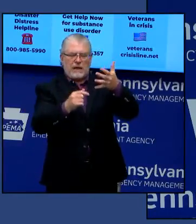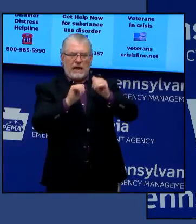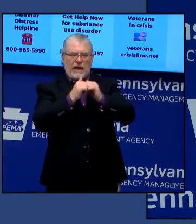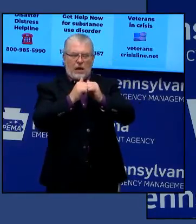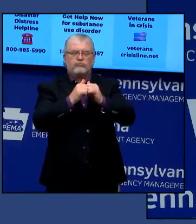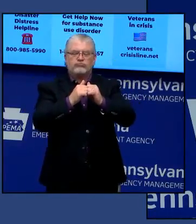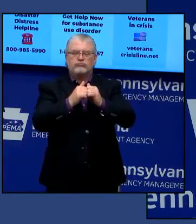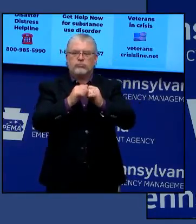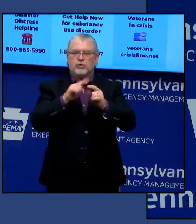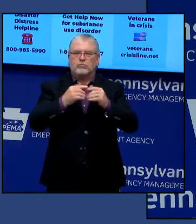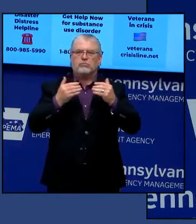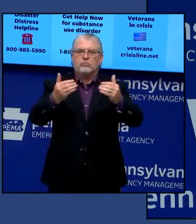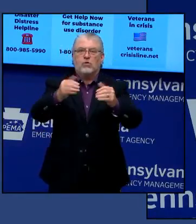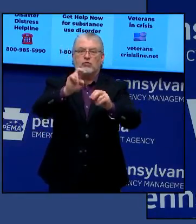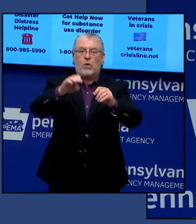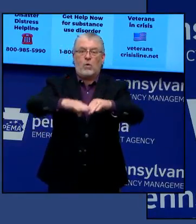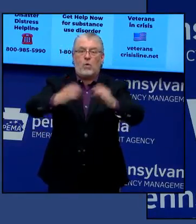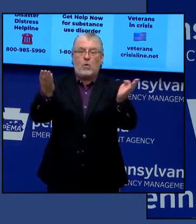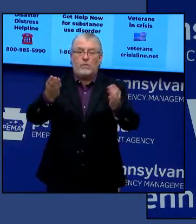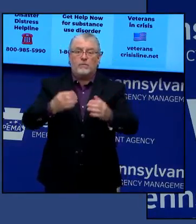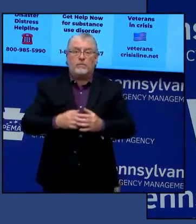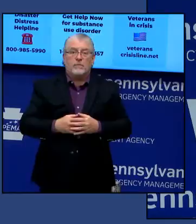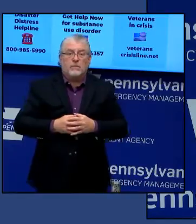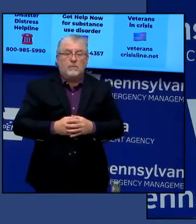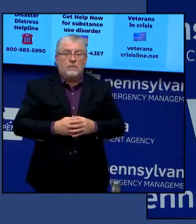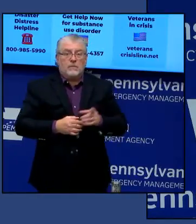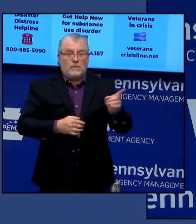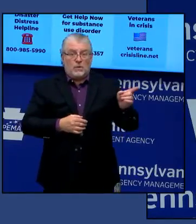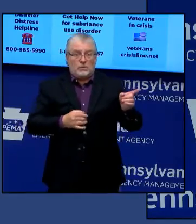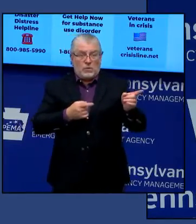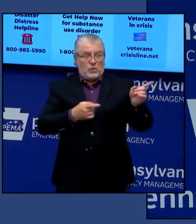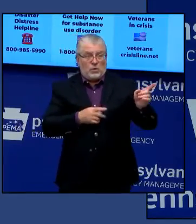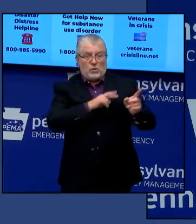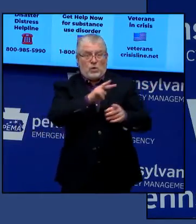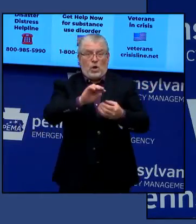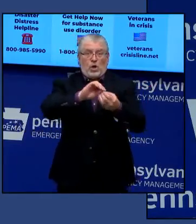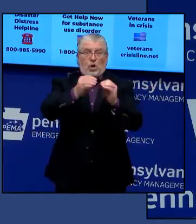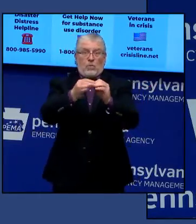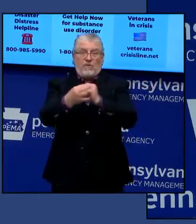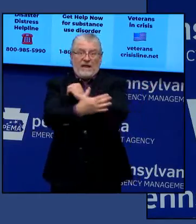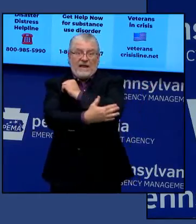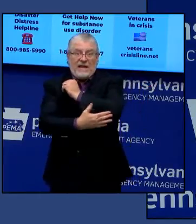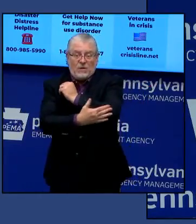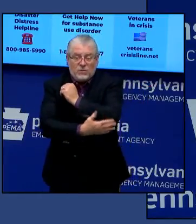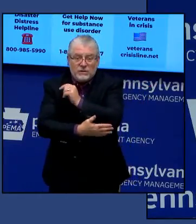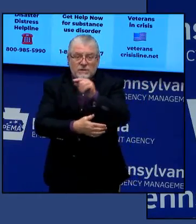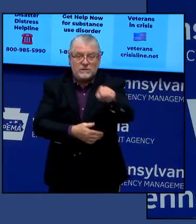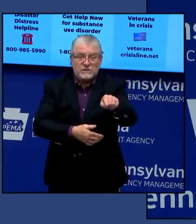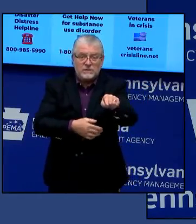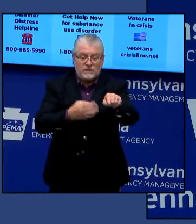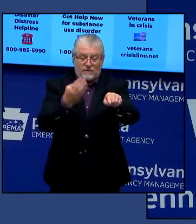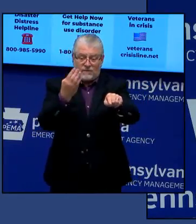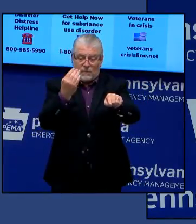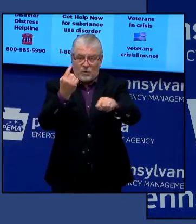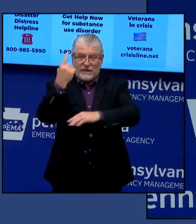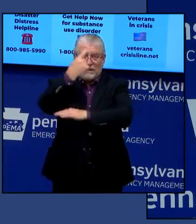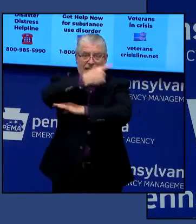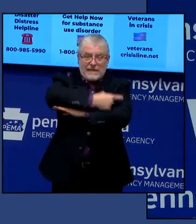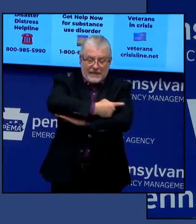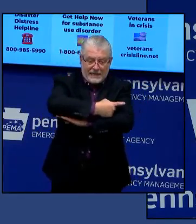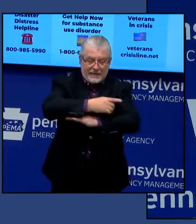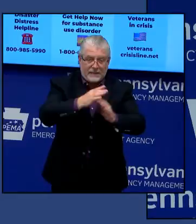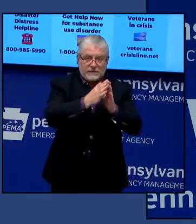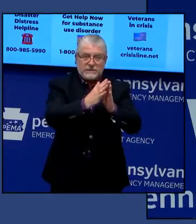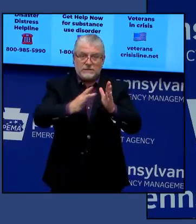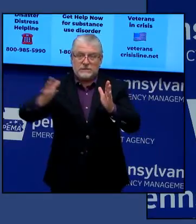ago, divided by population of 100,000? Under that formula, the statewide rate would be 145 as